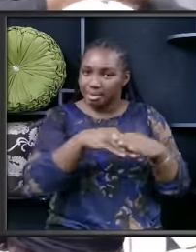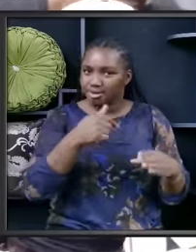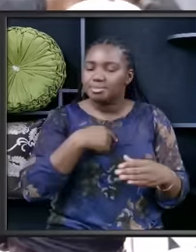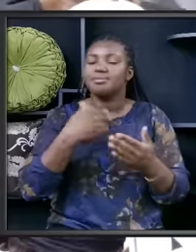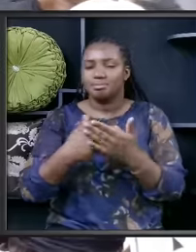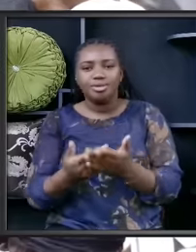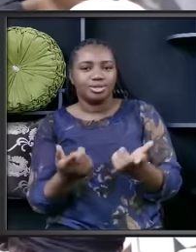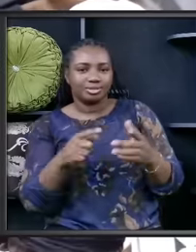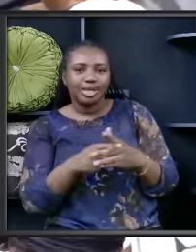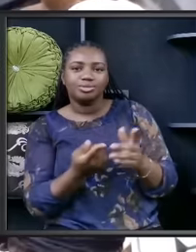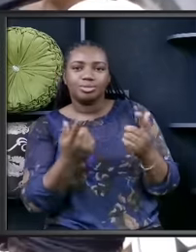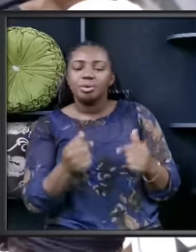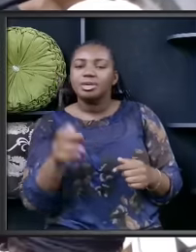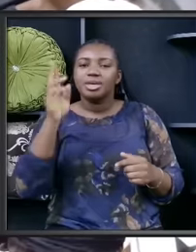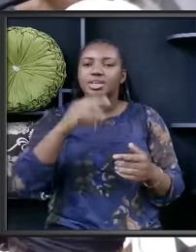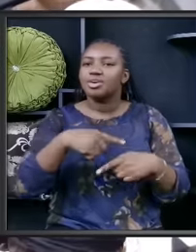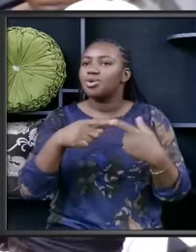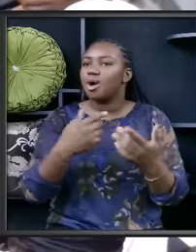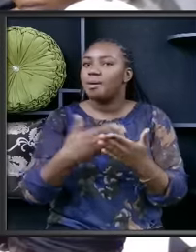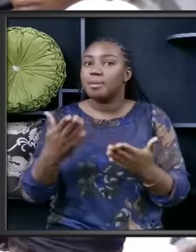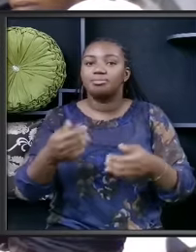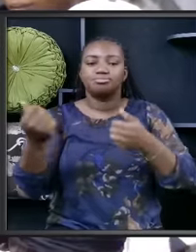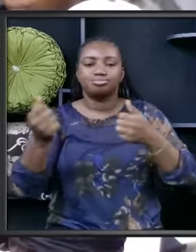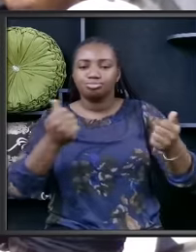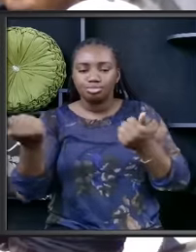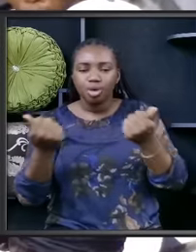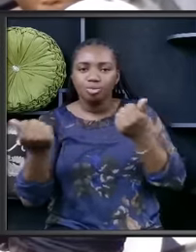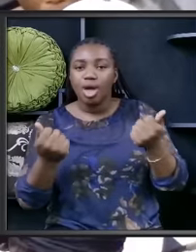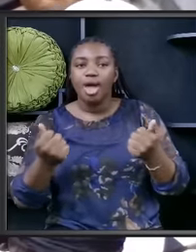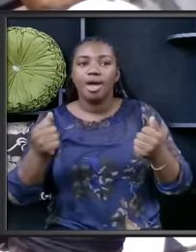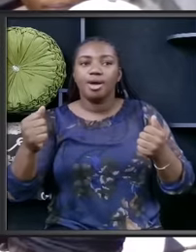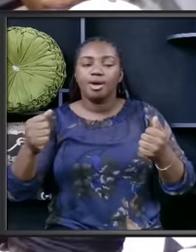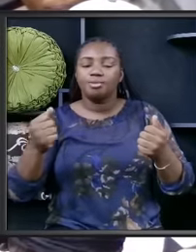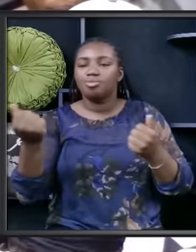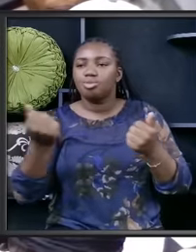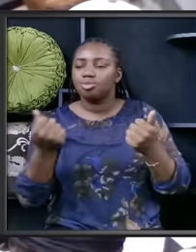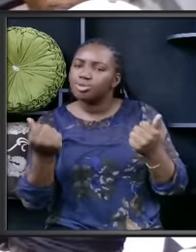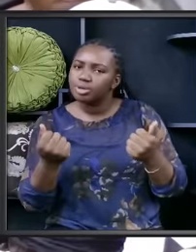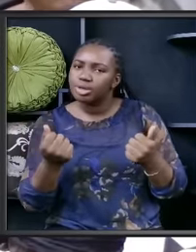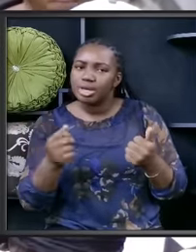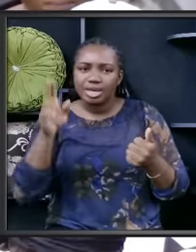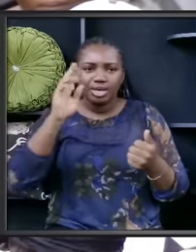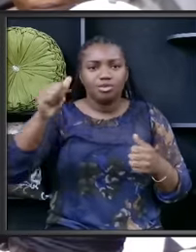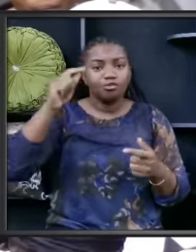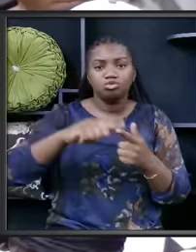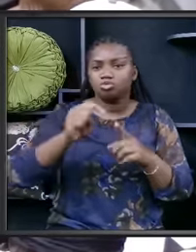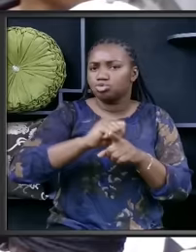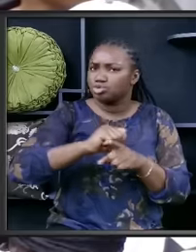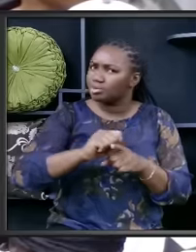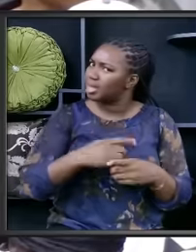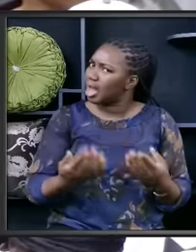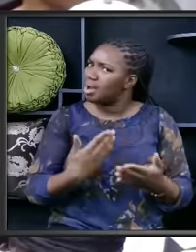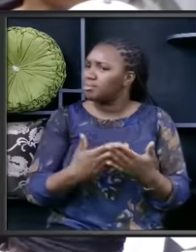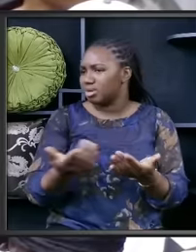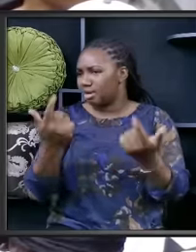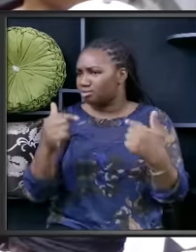money come. He go buy Nissan Laurel moto. So he can't say, no, they train me. I say, money don't come now. You get money, train me. The man say